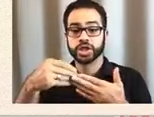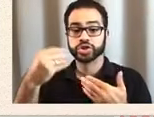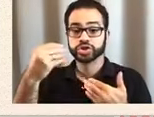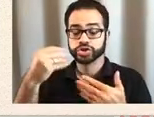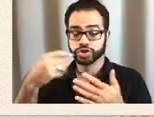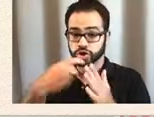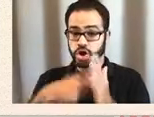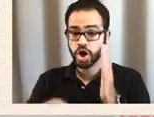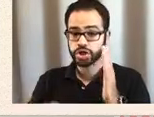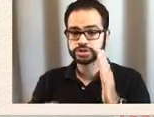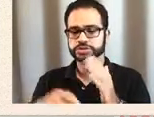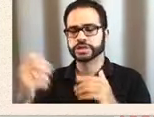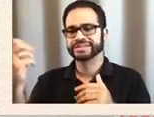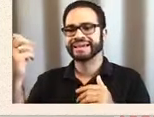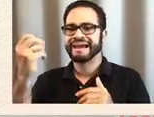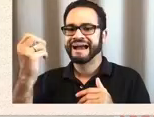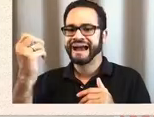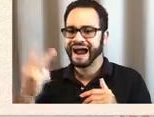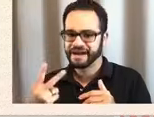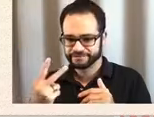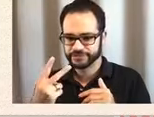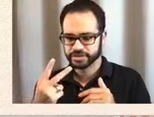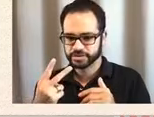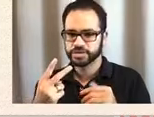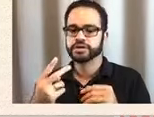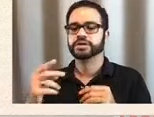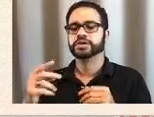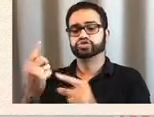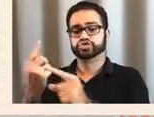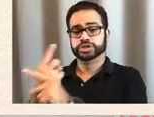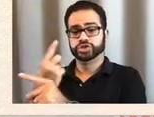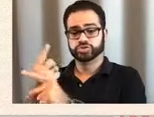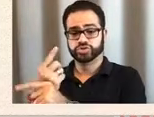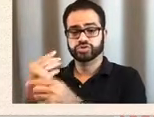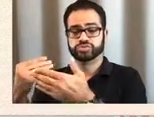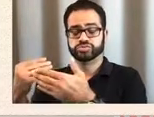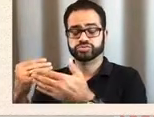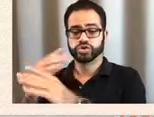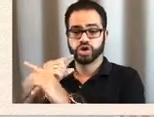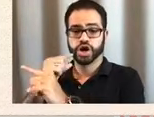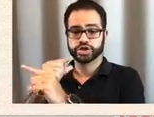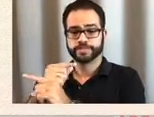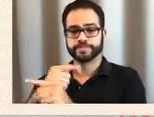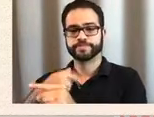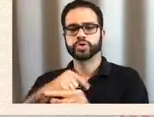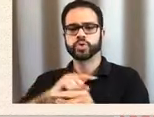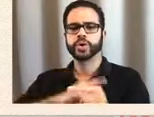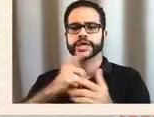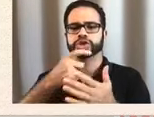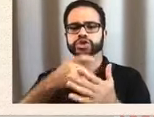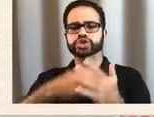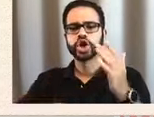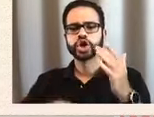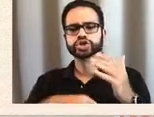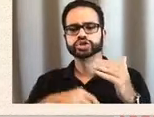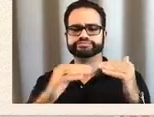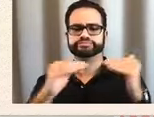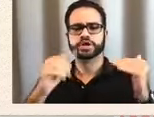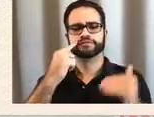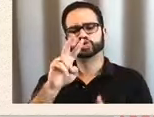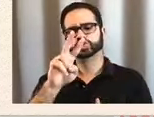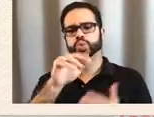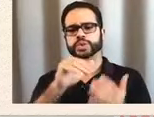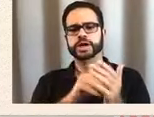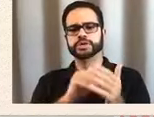the cost of a traditional guardianship. So typically, we charge a flat fee of $2,000 to file for